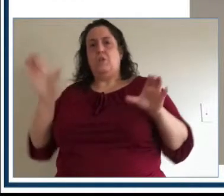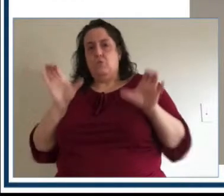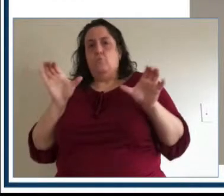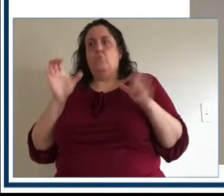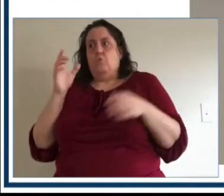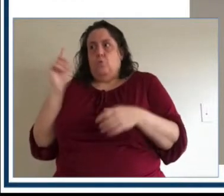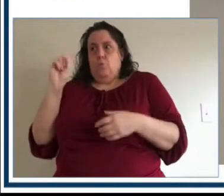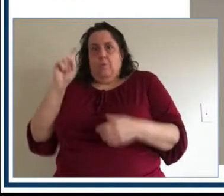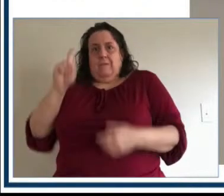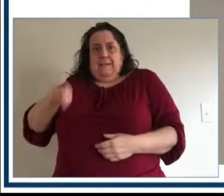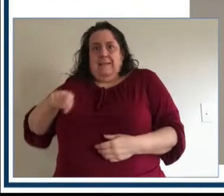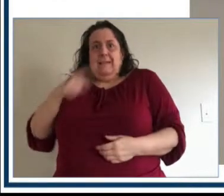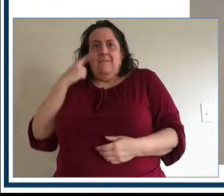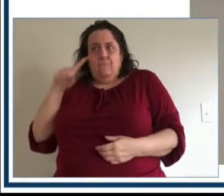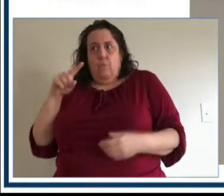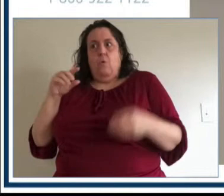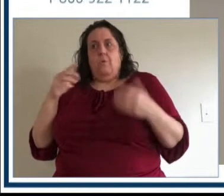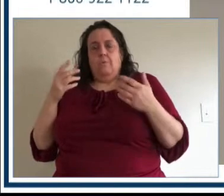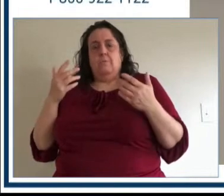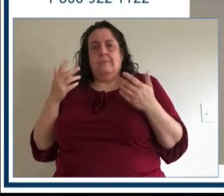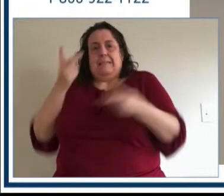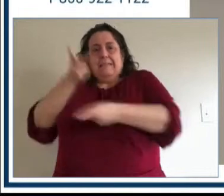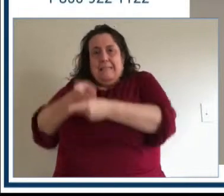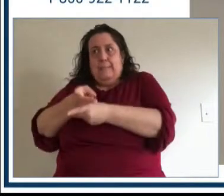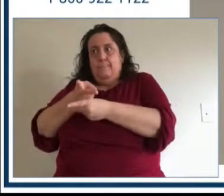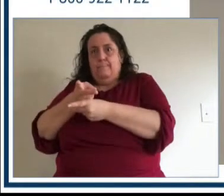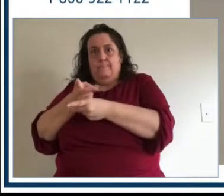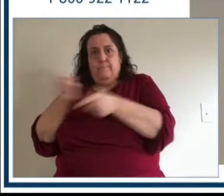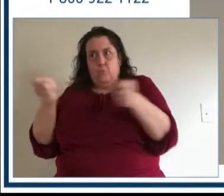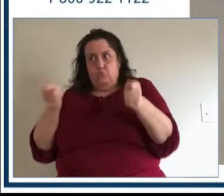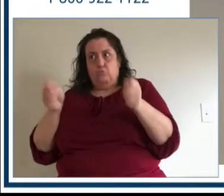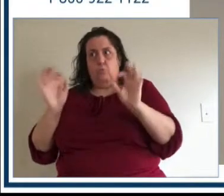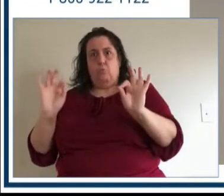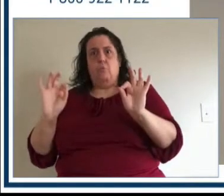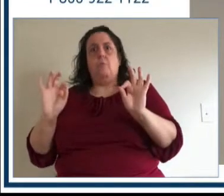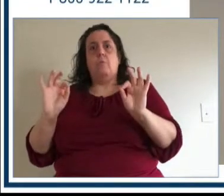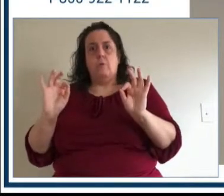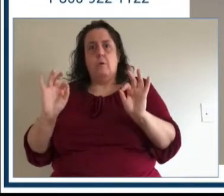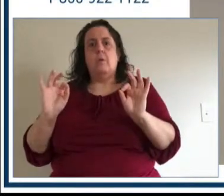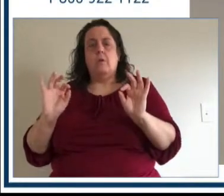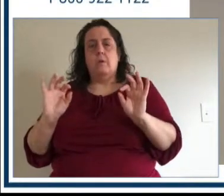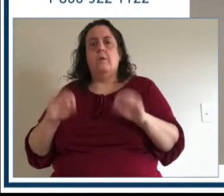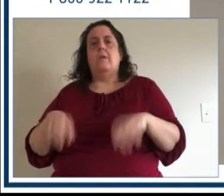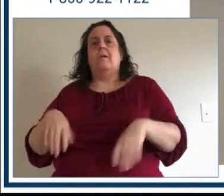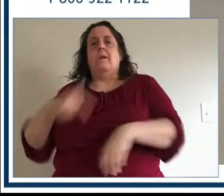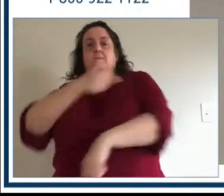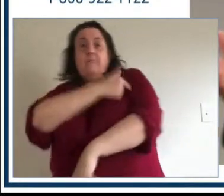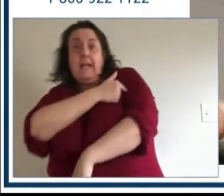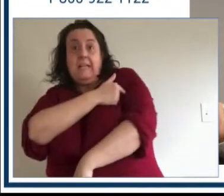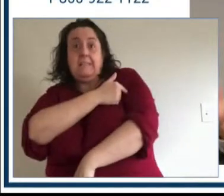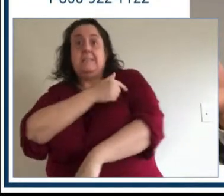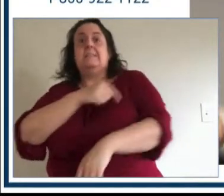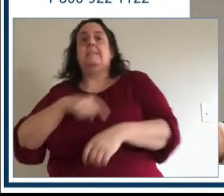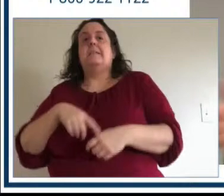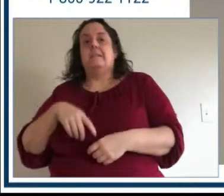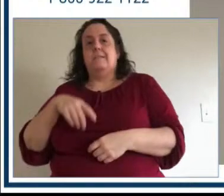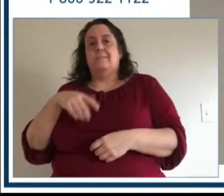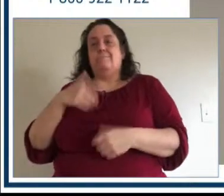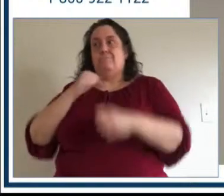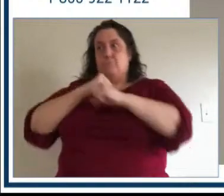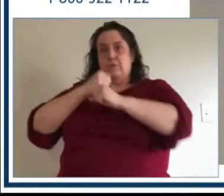get to keep things to control to the level that vaccines will protect us